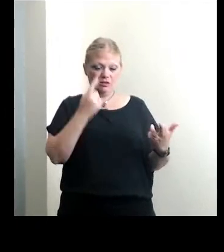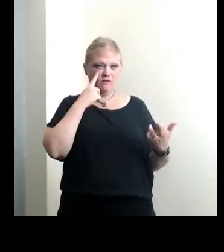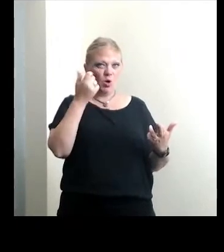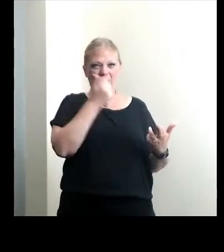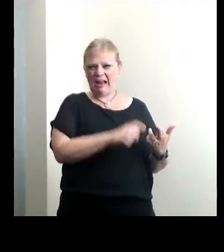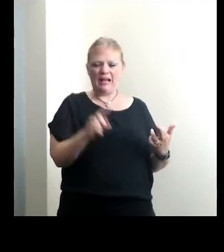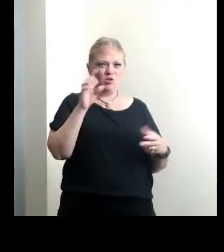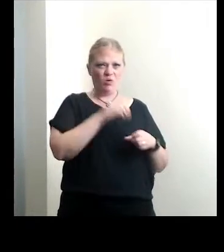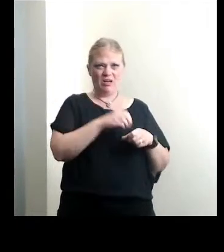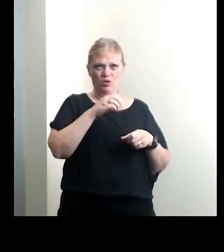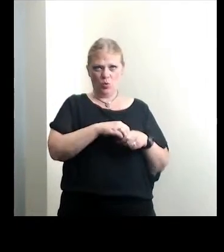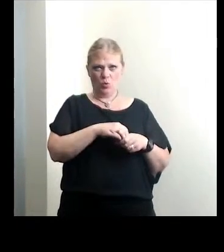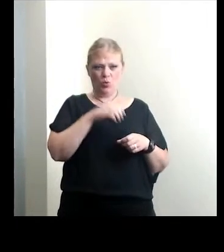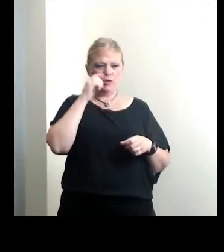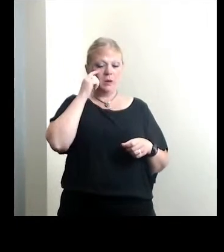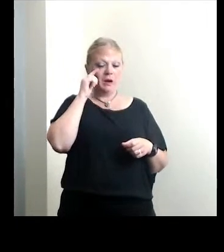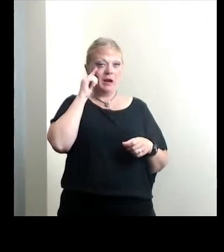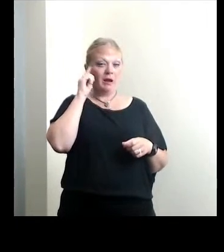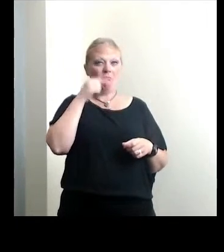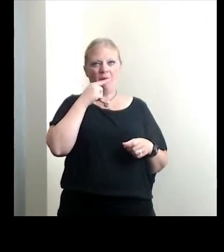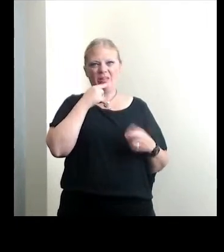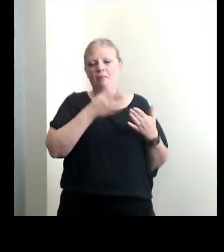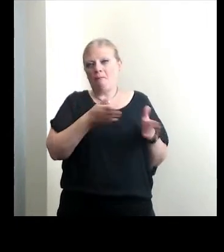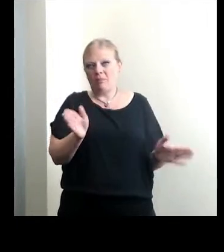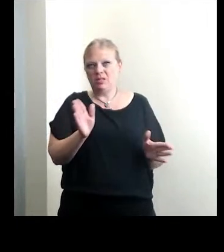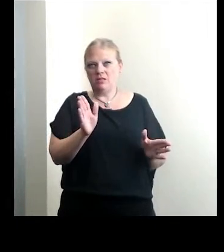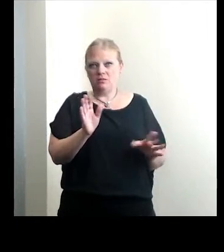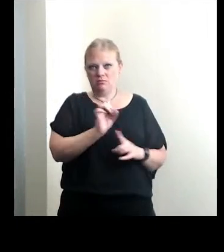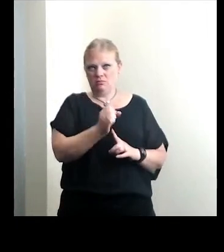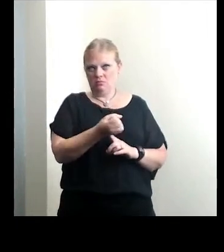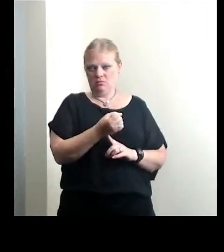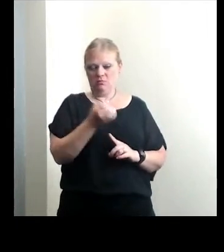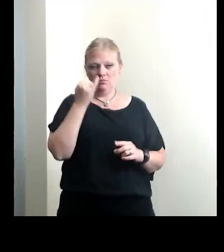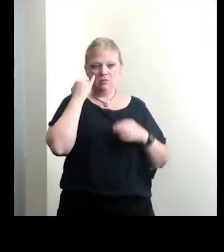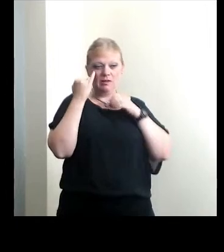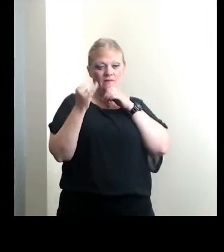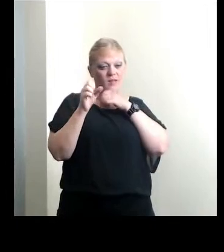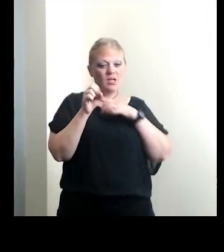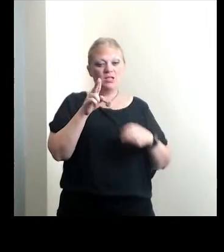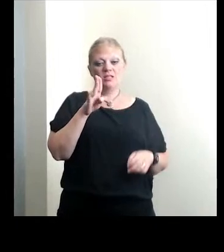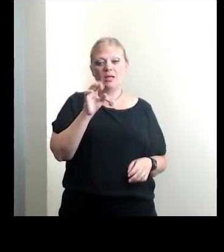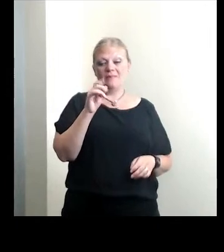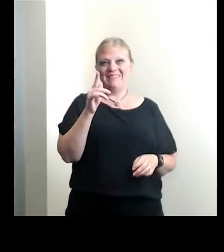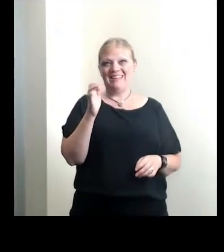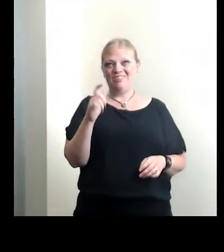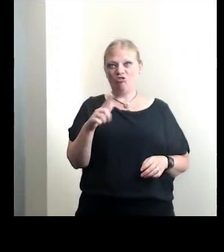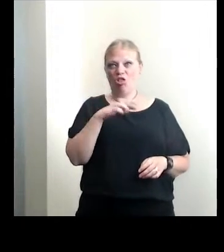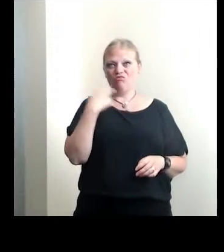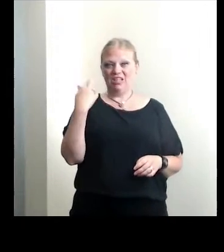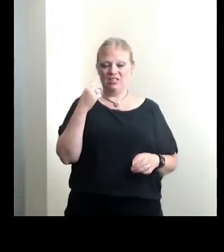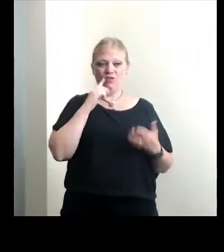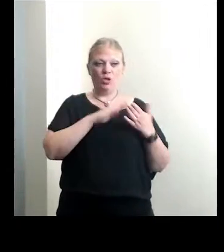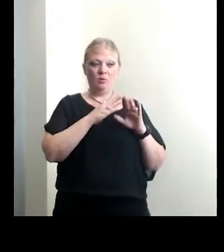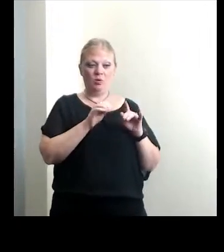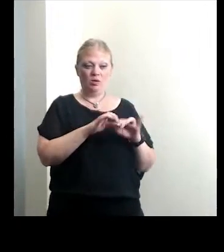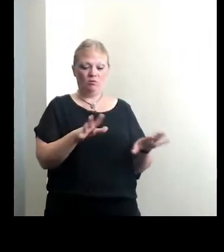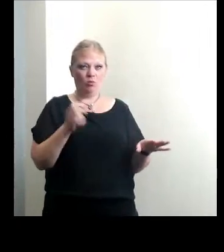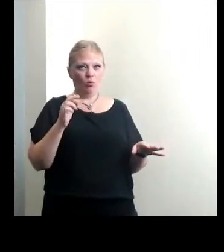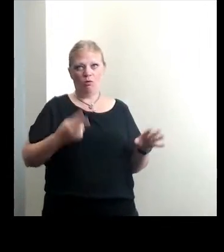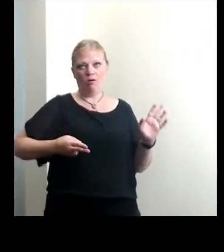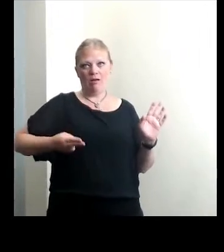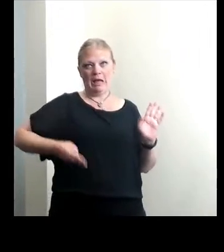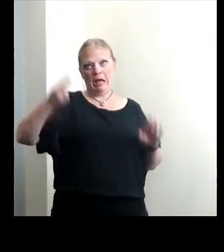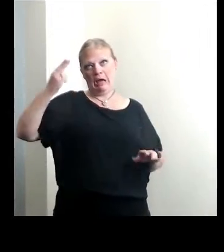anyone indoors in a public setting. If you're in a substantial risk of community transmission or higher, the highest